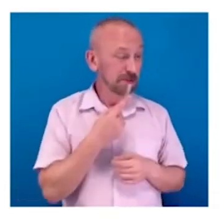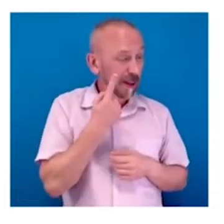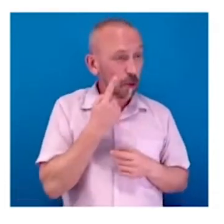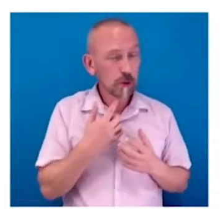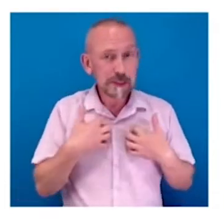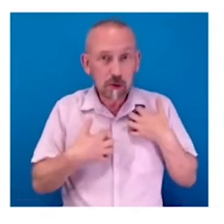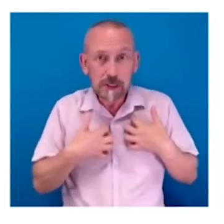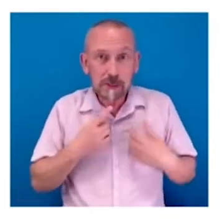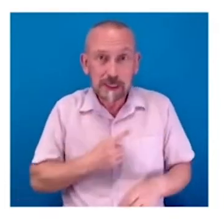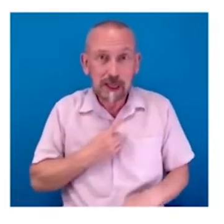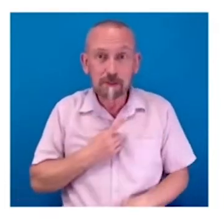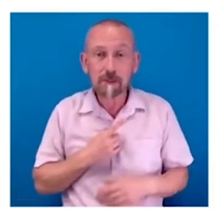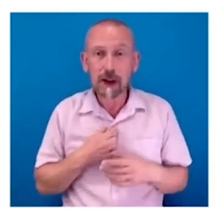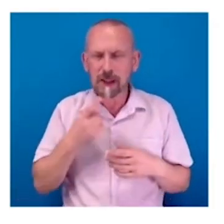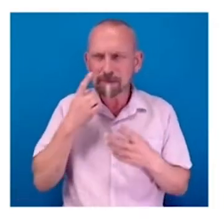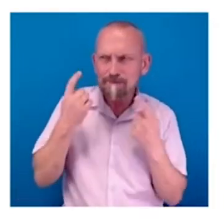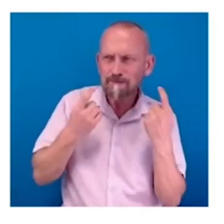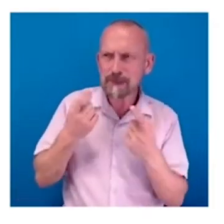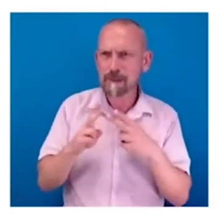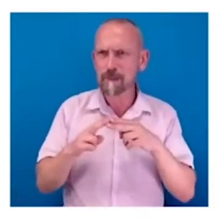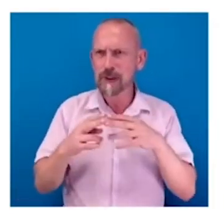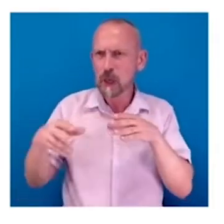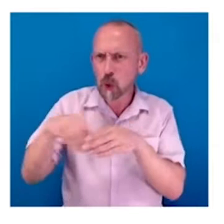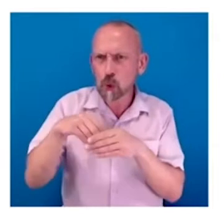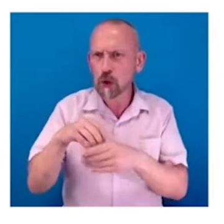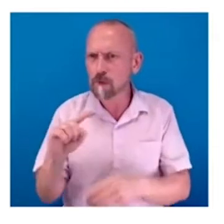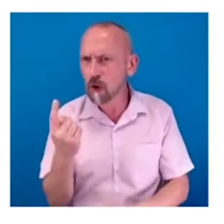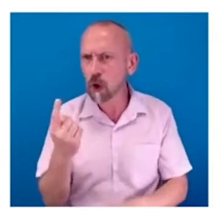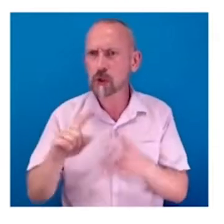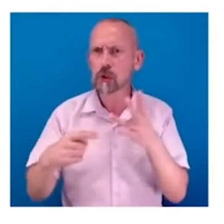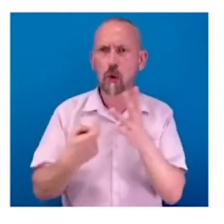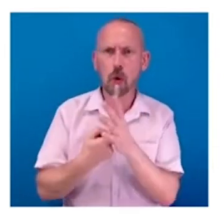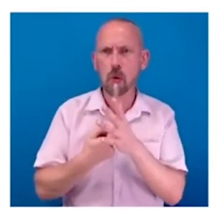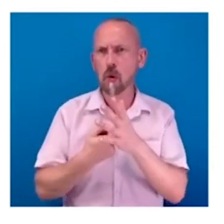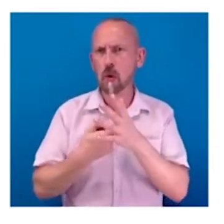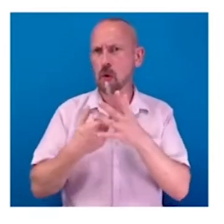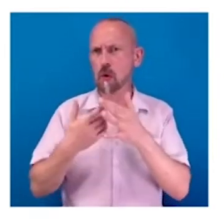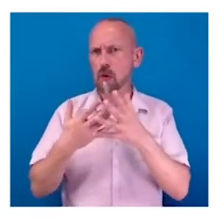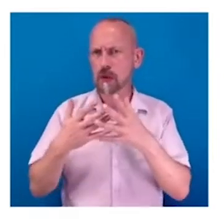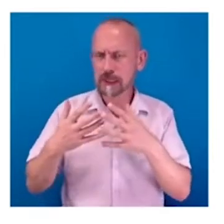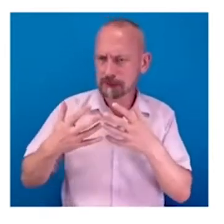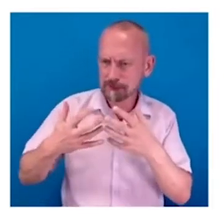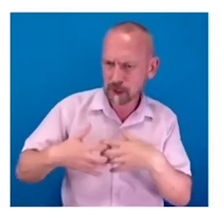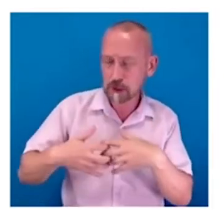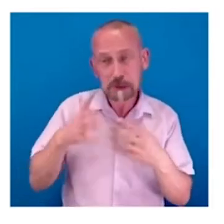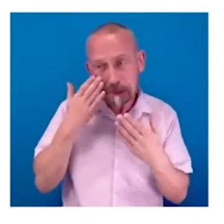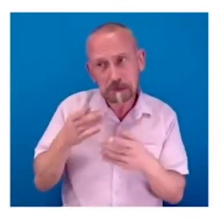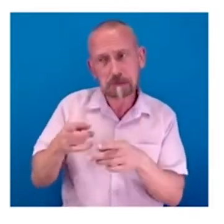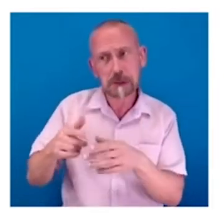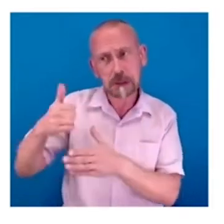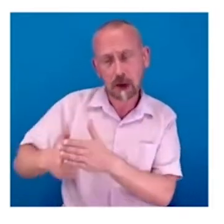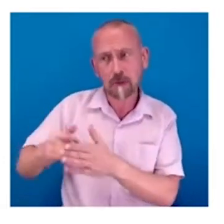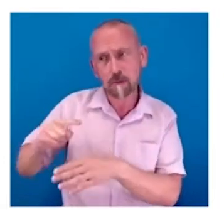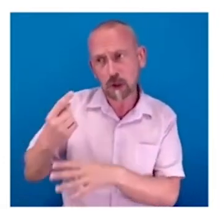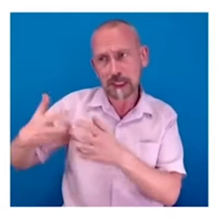or you kind of saw a use case with more general consumer market, or whether then you sort of did it the other way around. So that's really interesting to know that was the way around, because